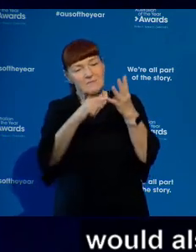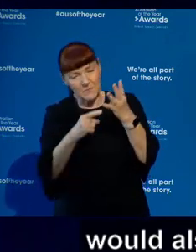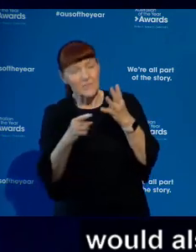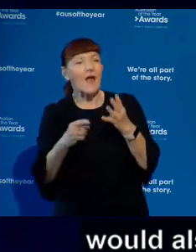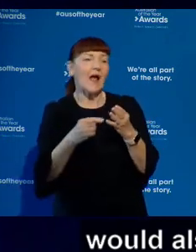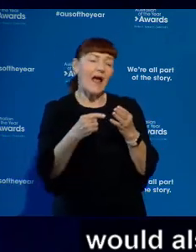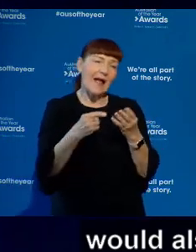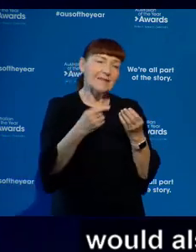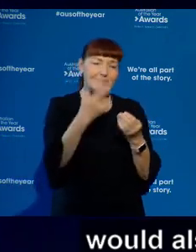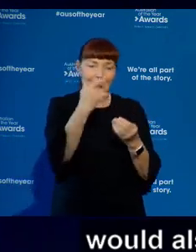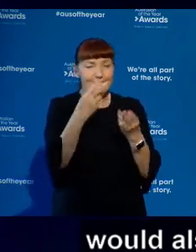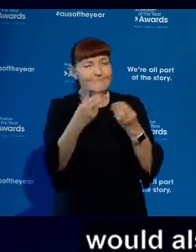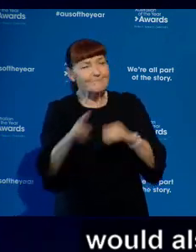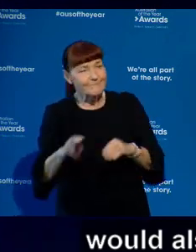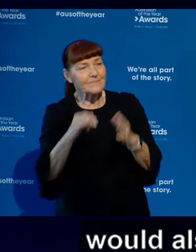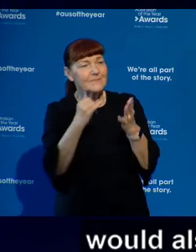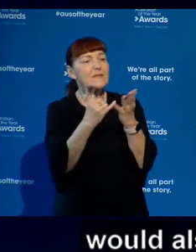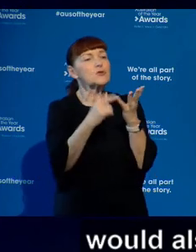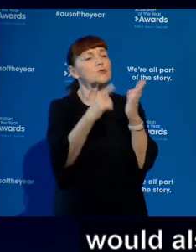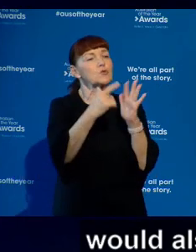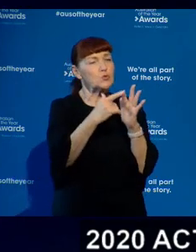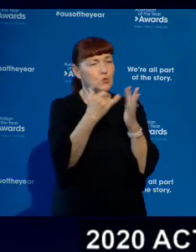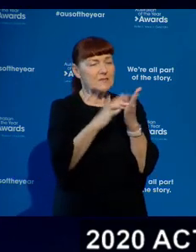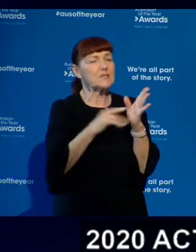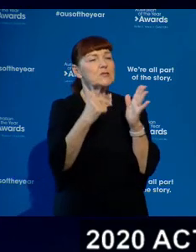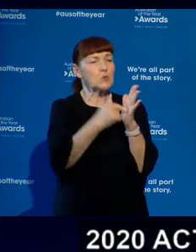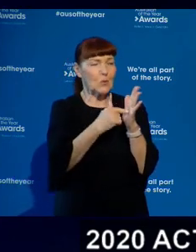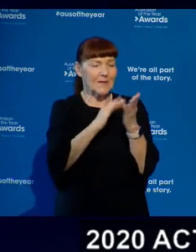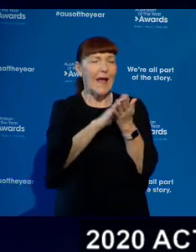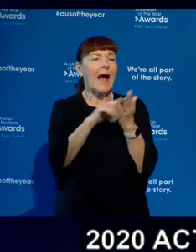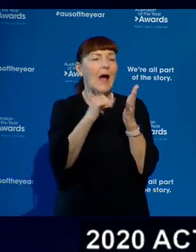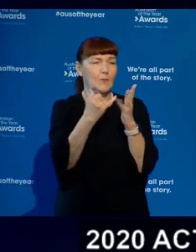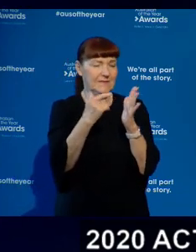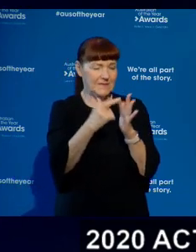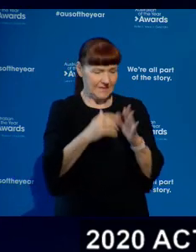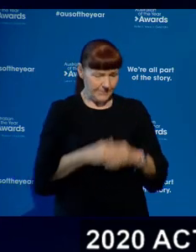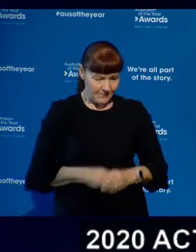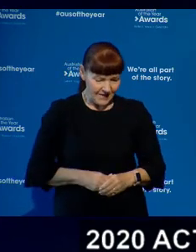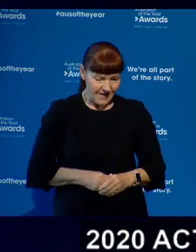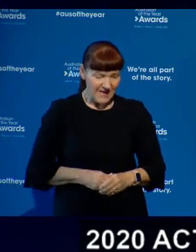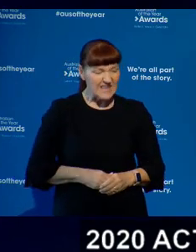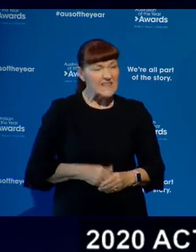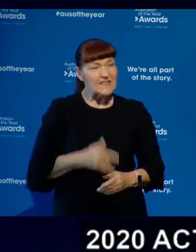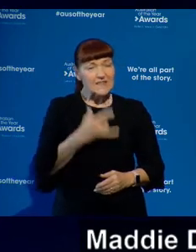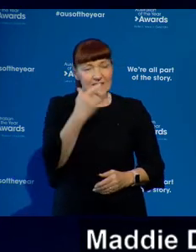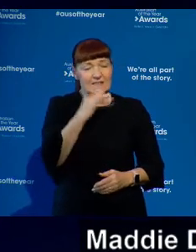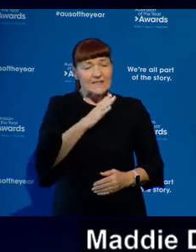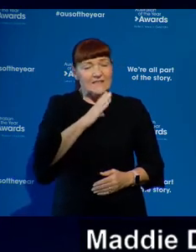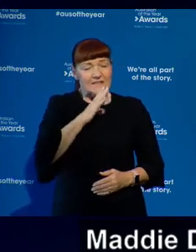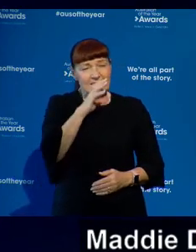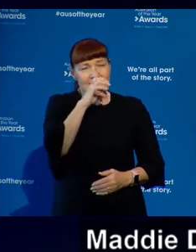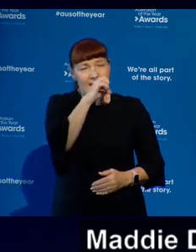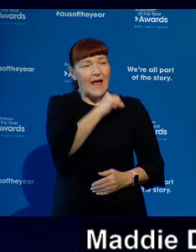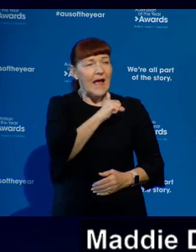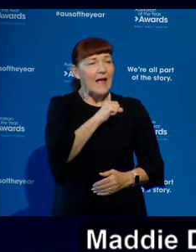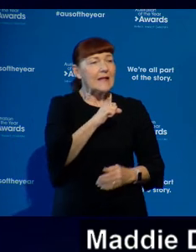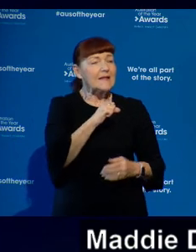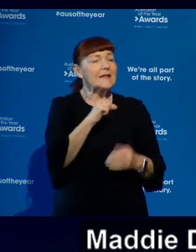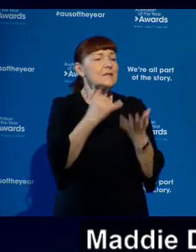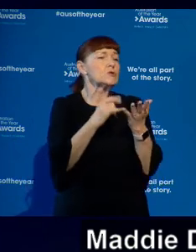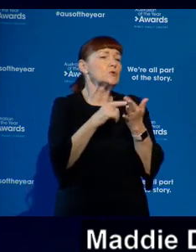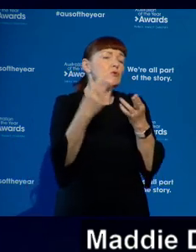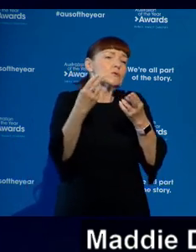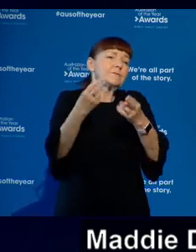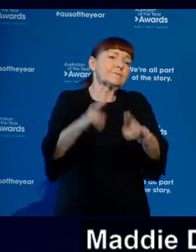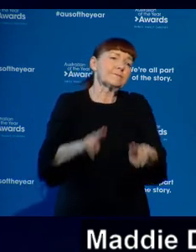Sue Salthouse. Now, as you will know, we sadly said goodbye to Sue this year,